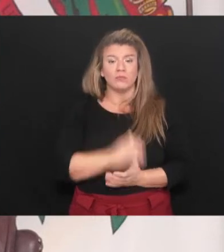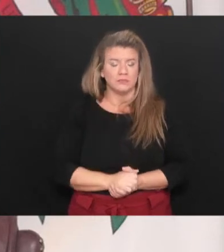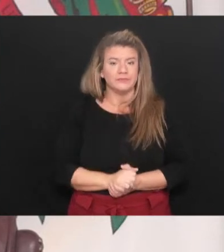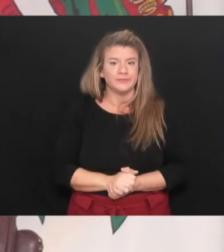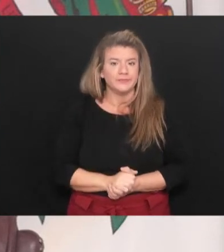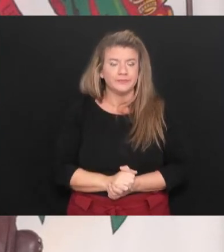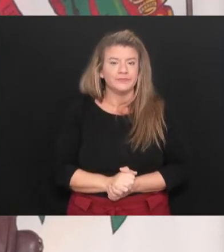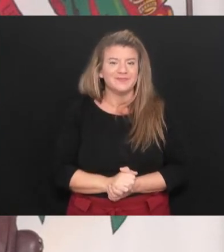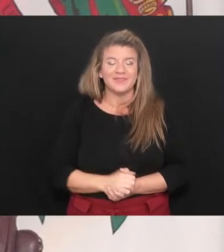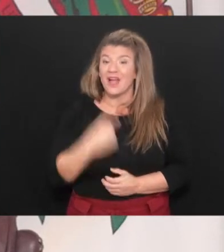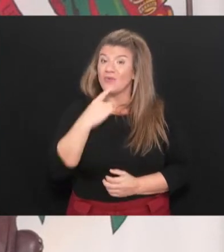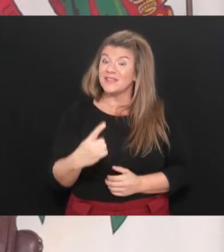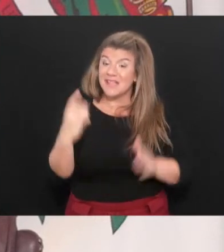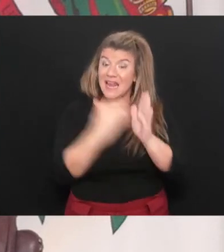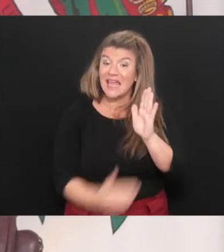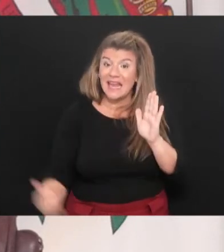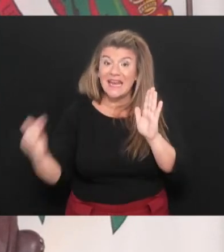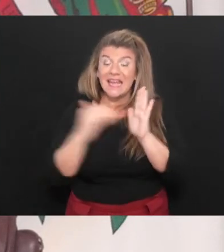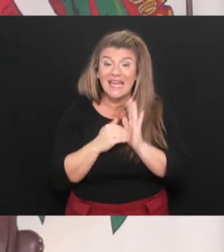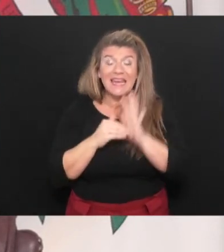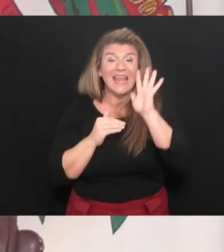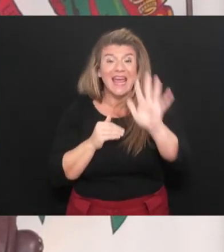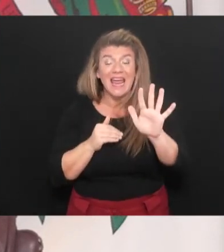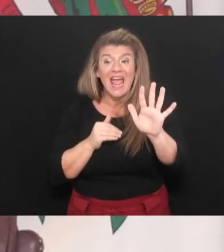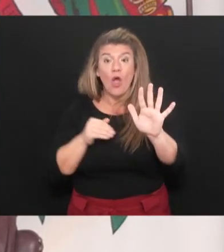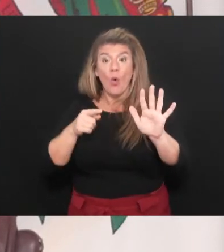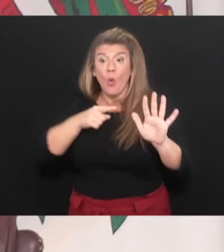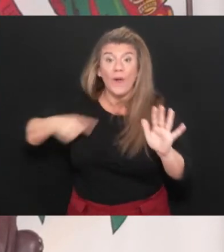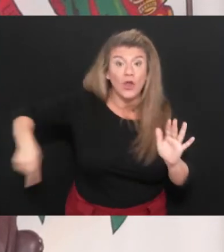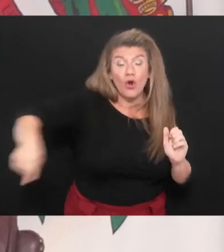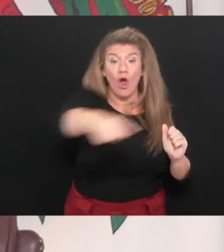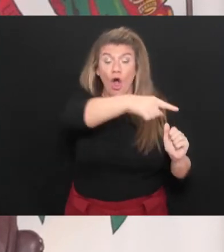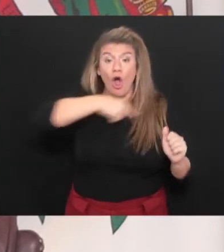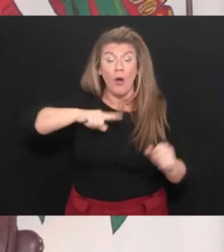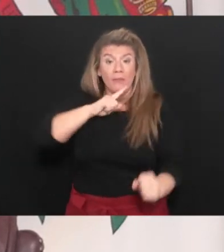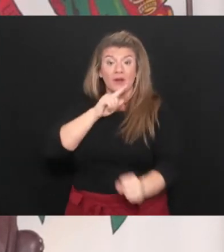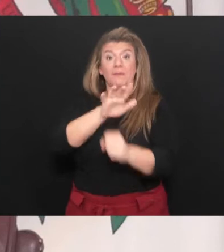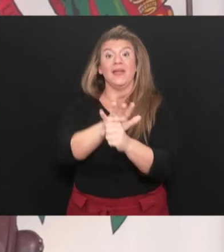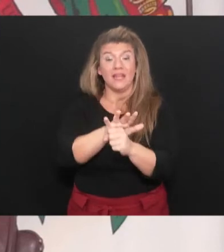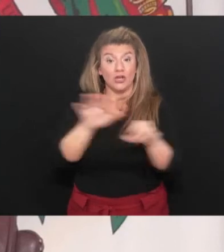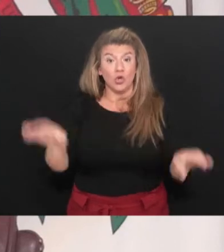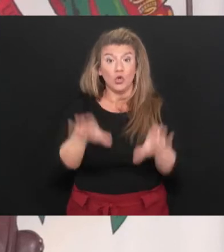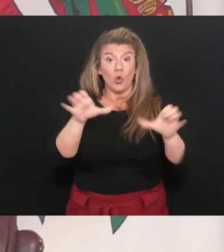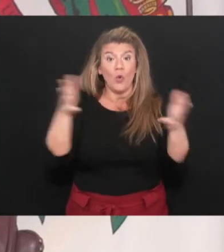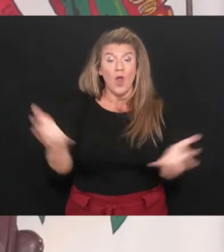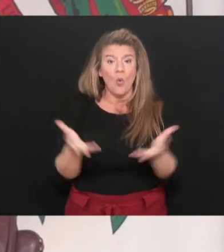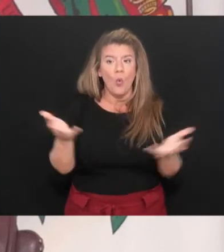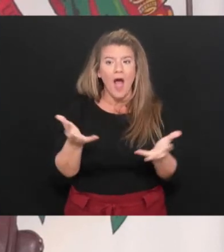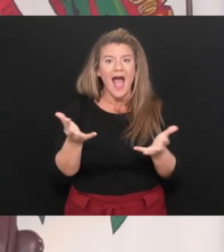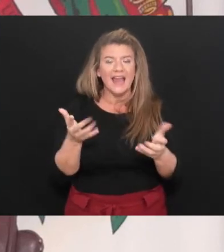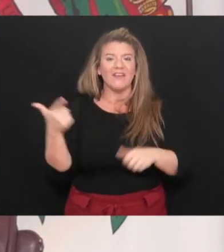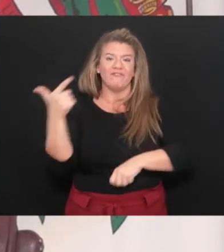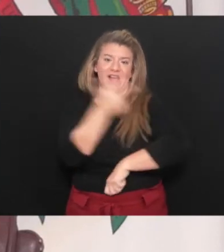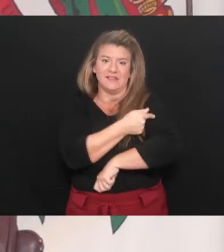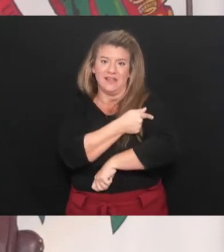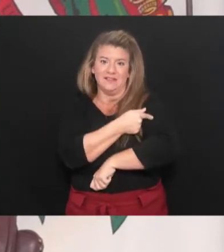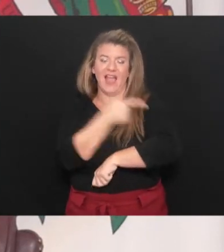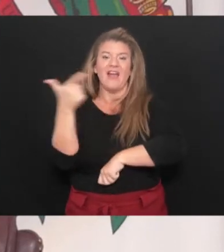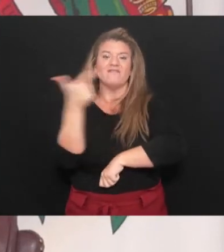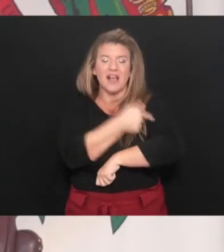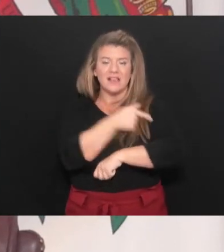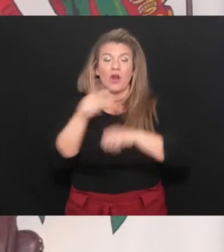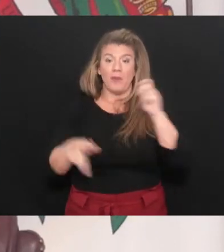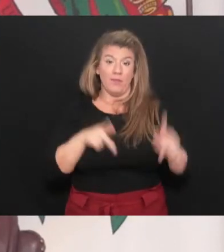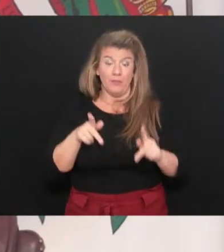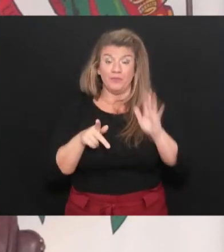to just say this again, that everyone is committed to one thing, and that is getting our people vaccinated. Now, we've done